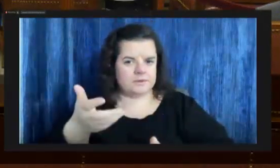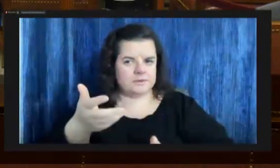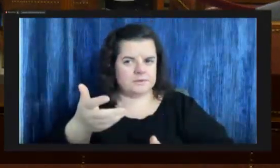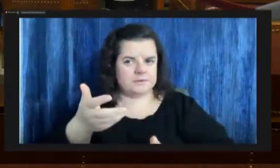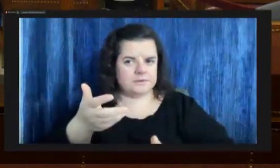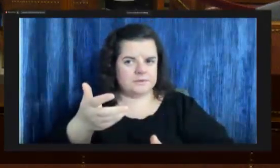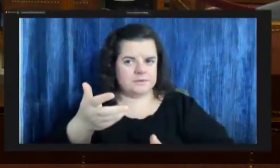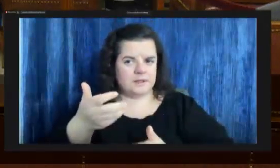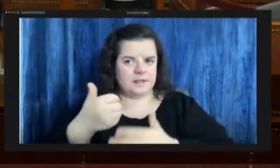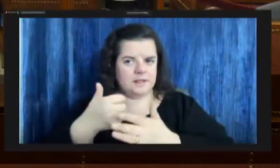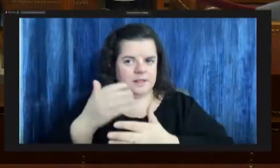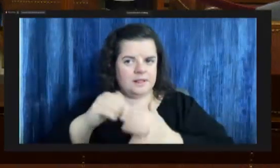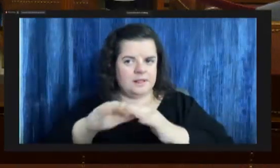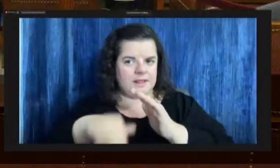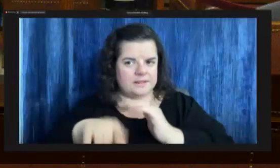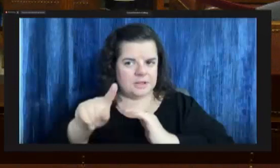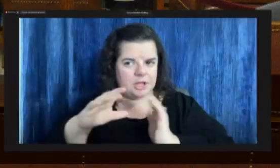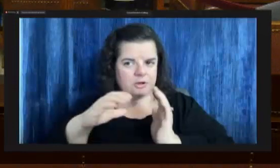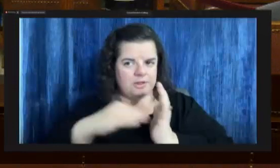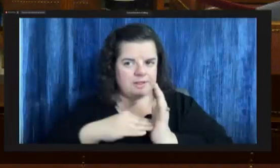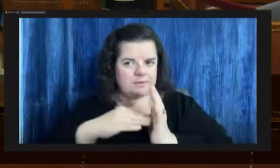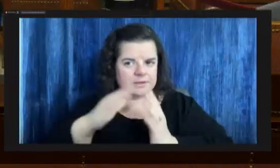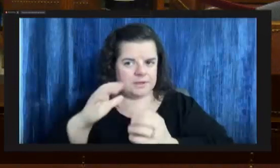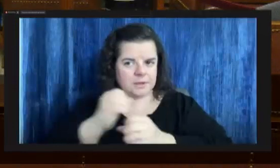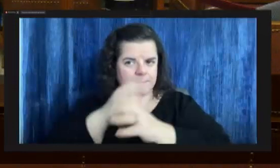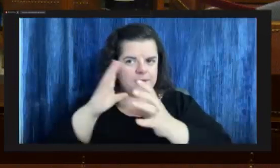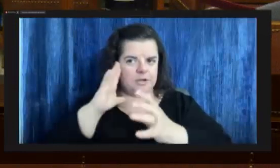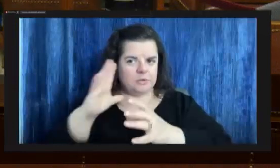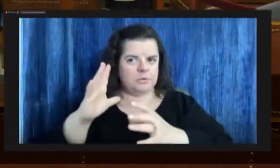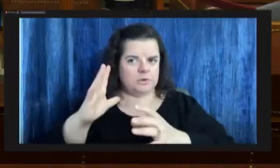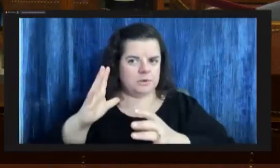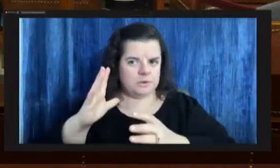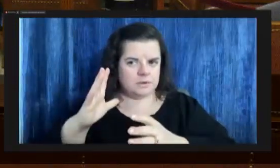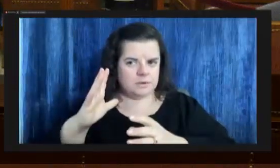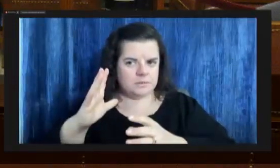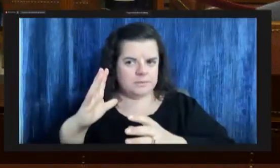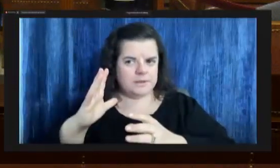Yeah. Just imagine what it would be like to run your office on $50,000 a year.